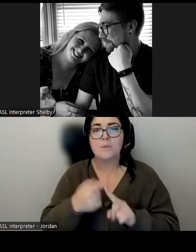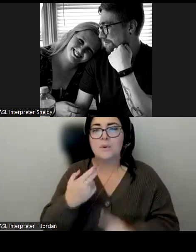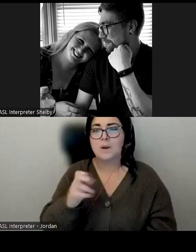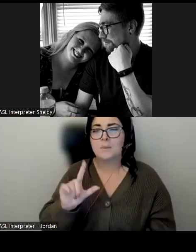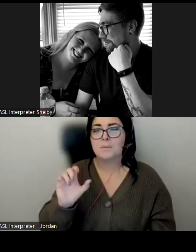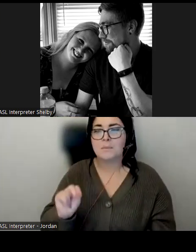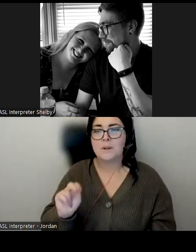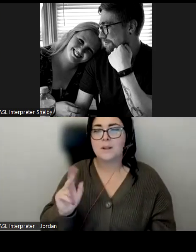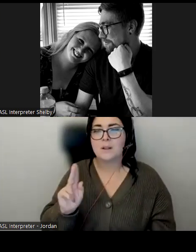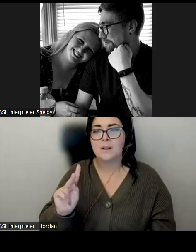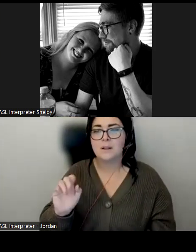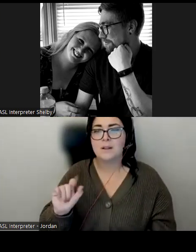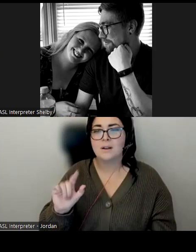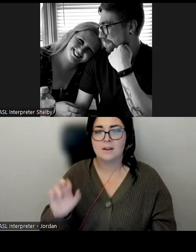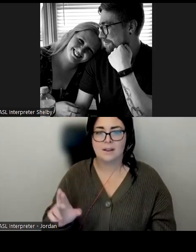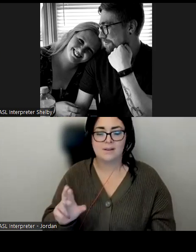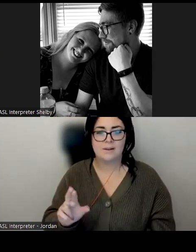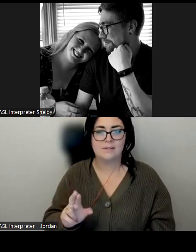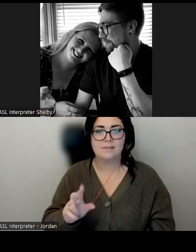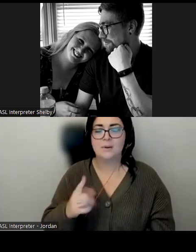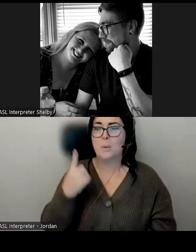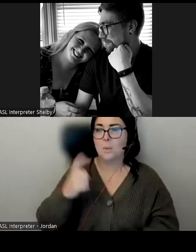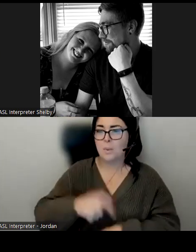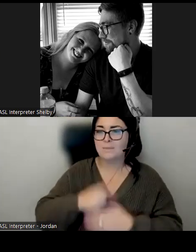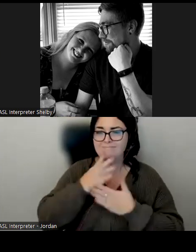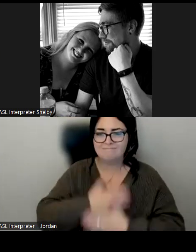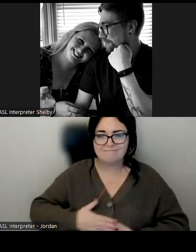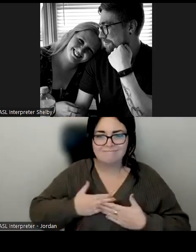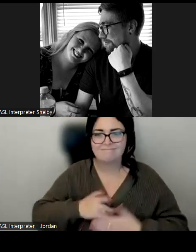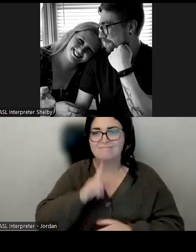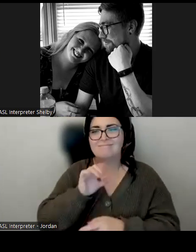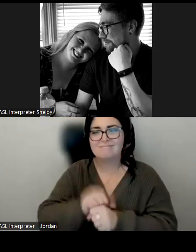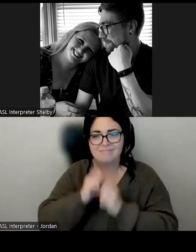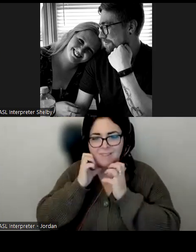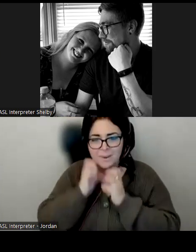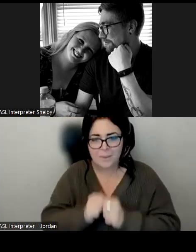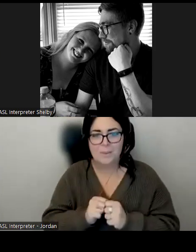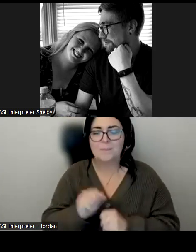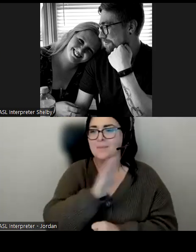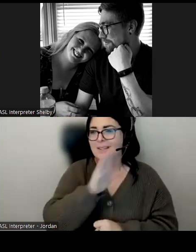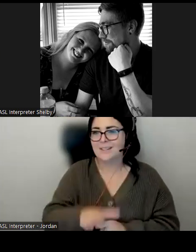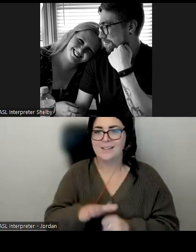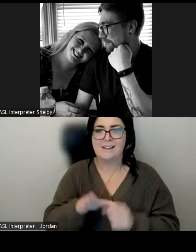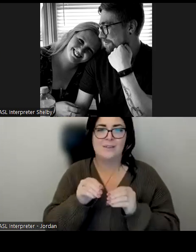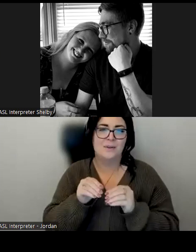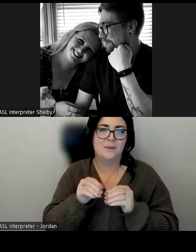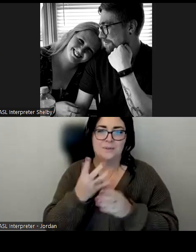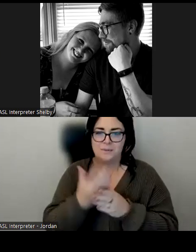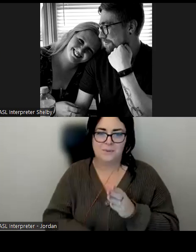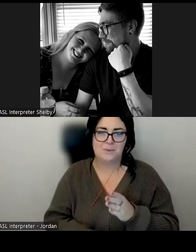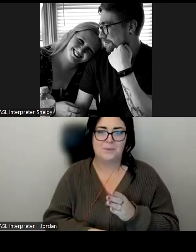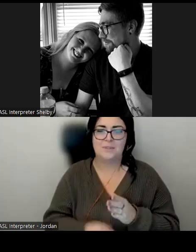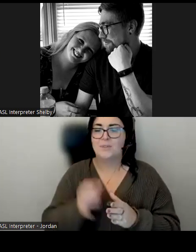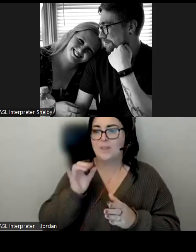once enjoyed and deeply loved, we can never lose, for all that we love deeply becomes a part of us. And I'd